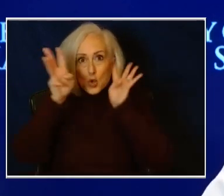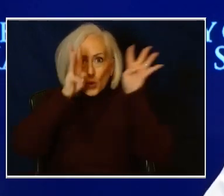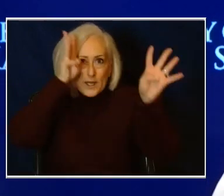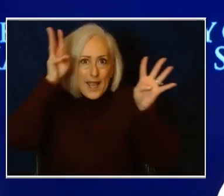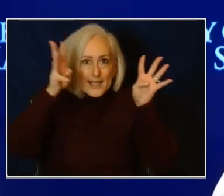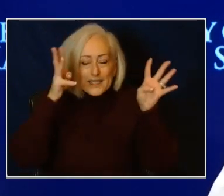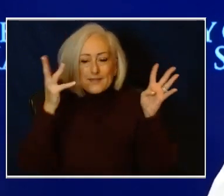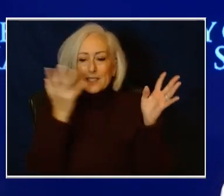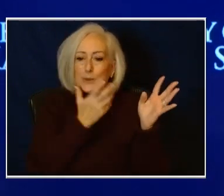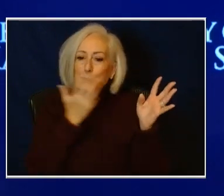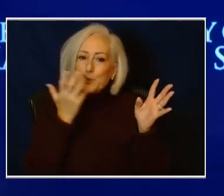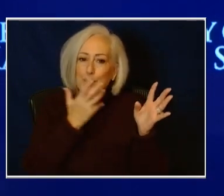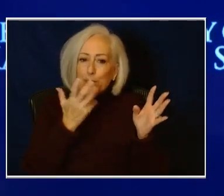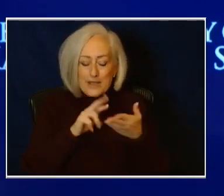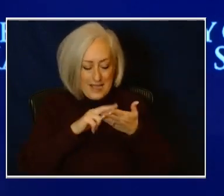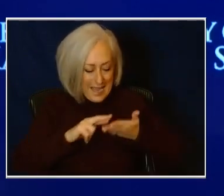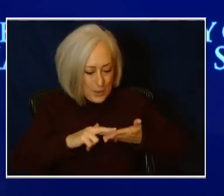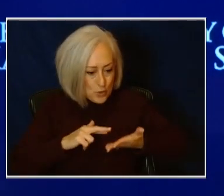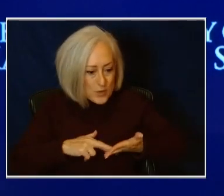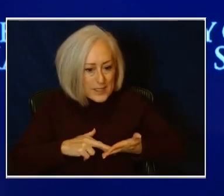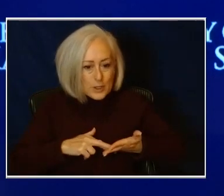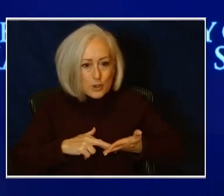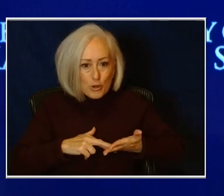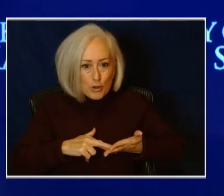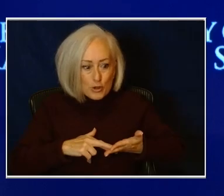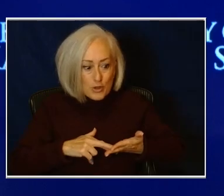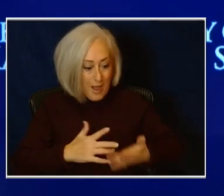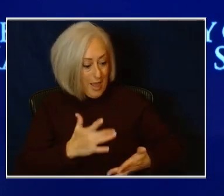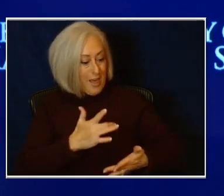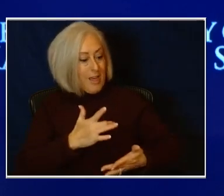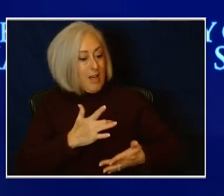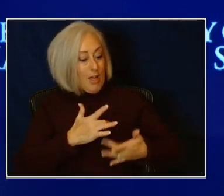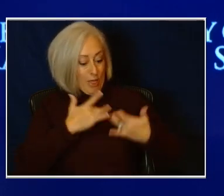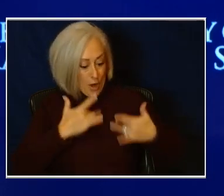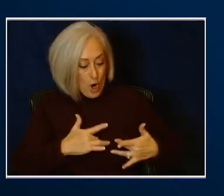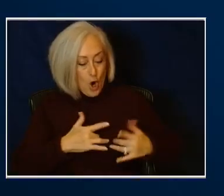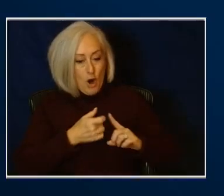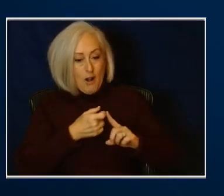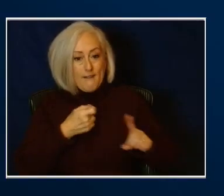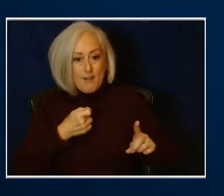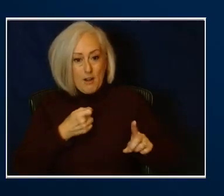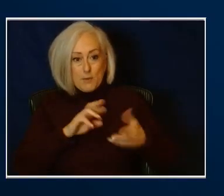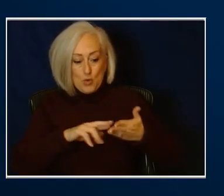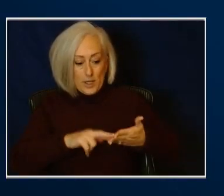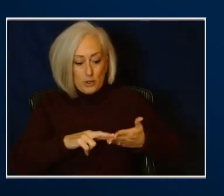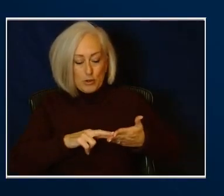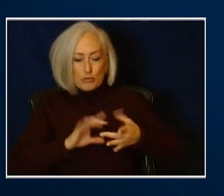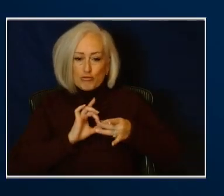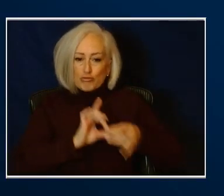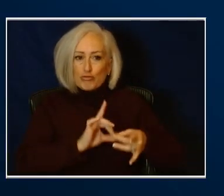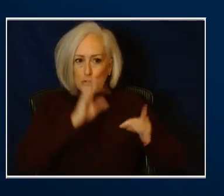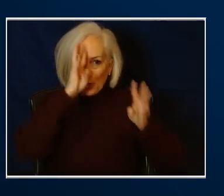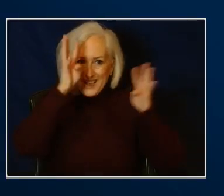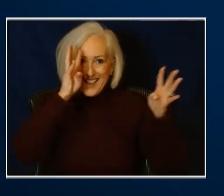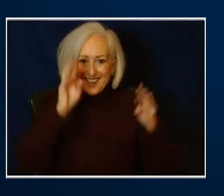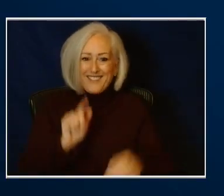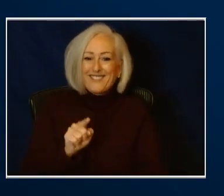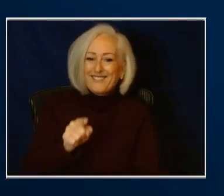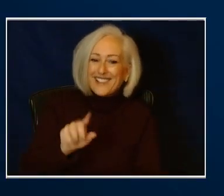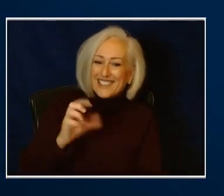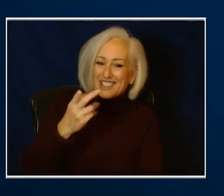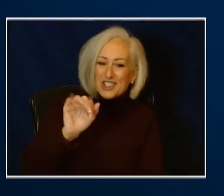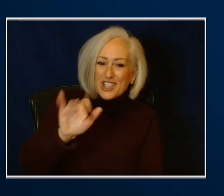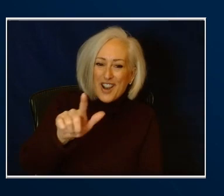and research at its heart is creativity. Yep. Yeah. Cheryl. Okay, she's got her hand up. She's